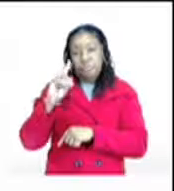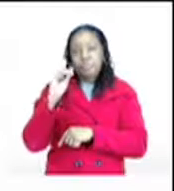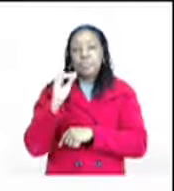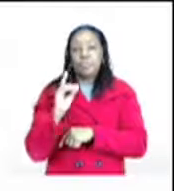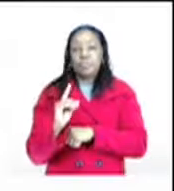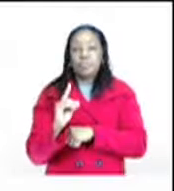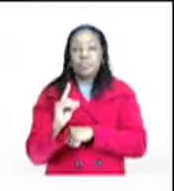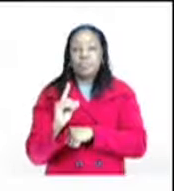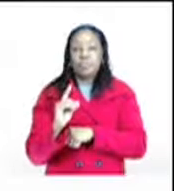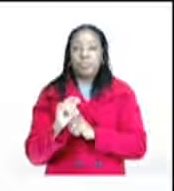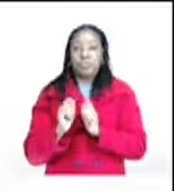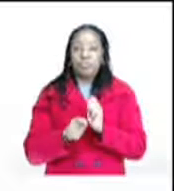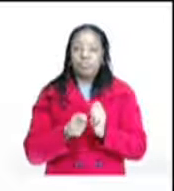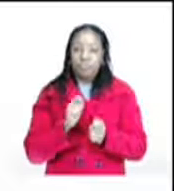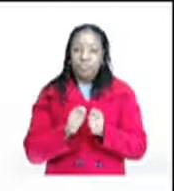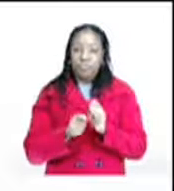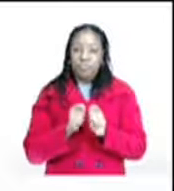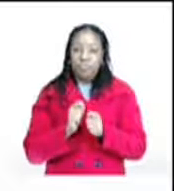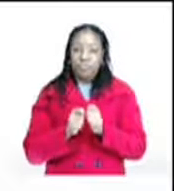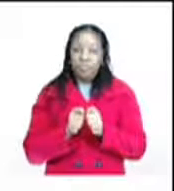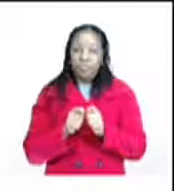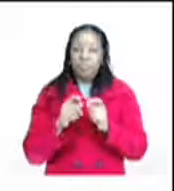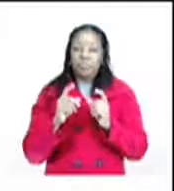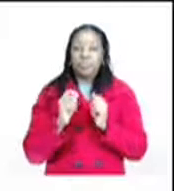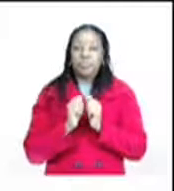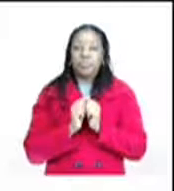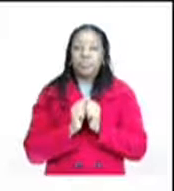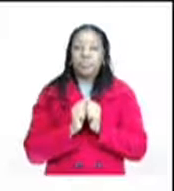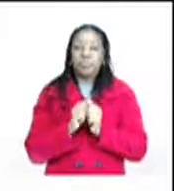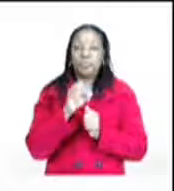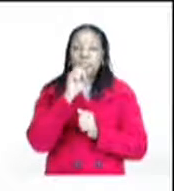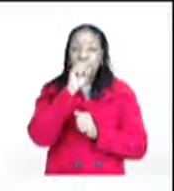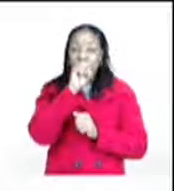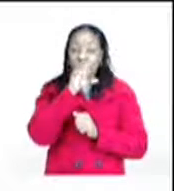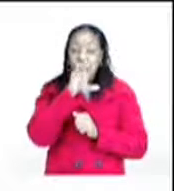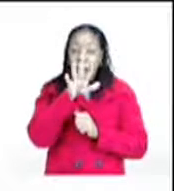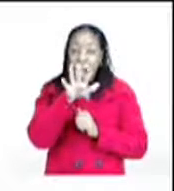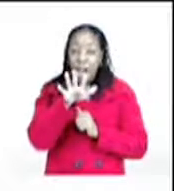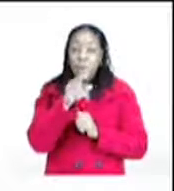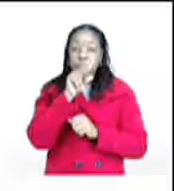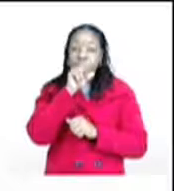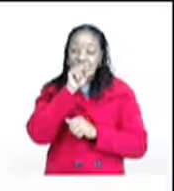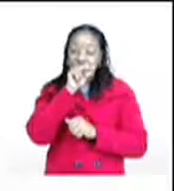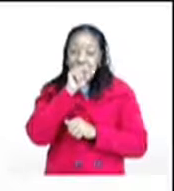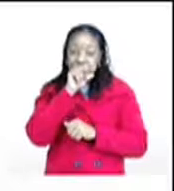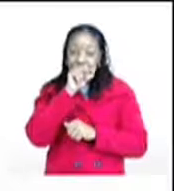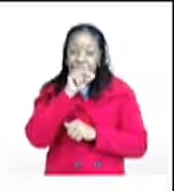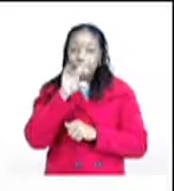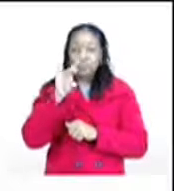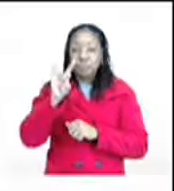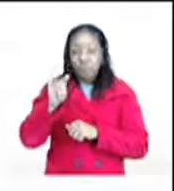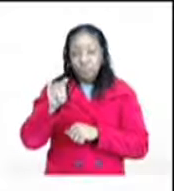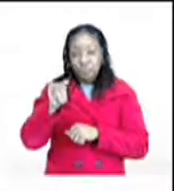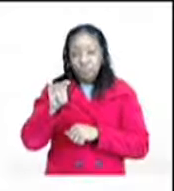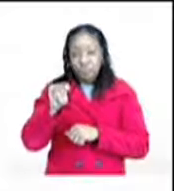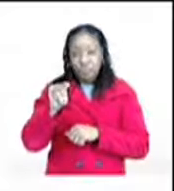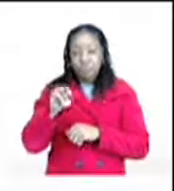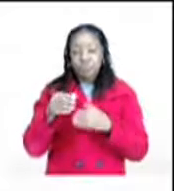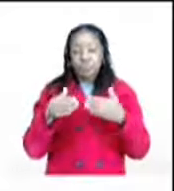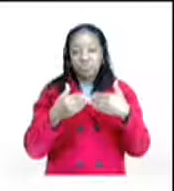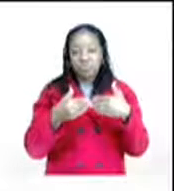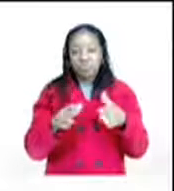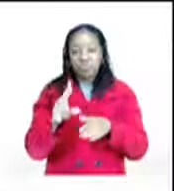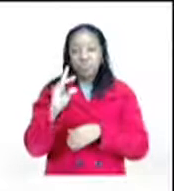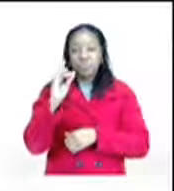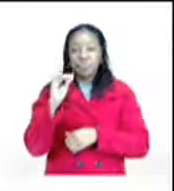in drum, doll, dinosaur, dog, and all the other